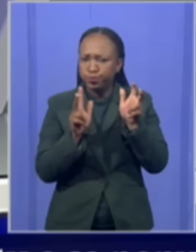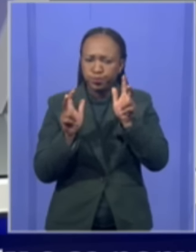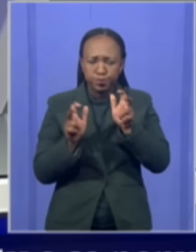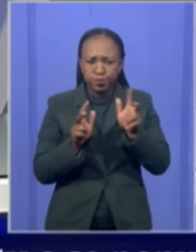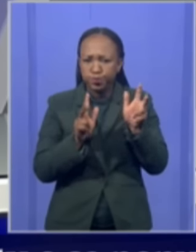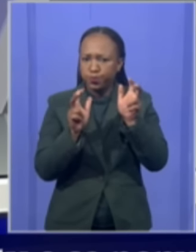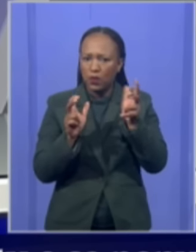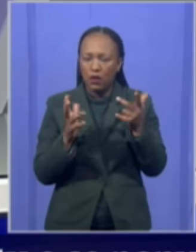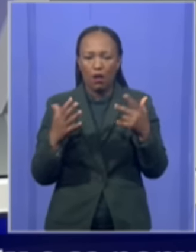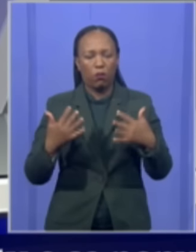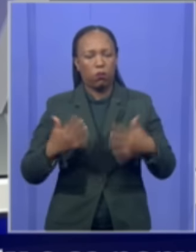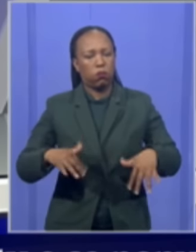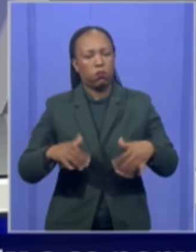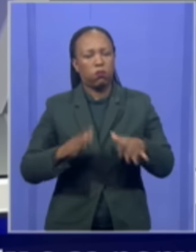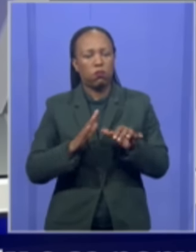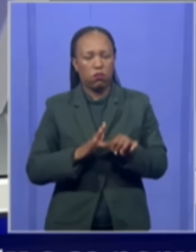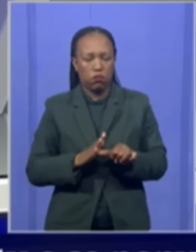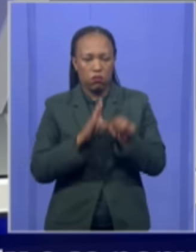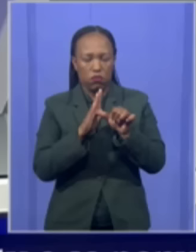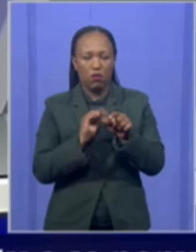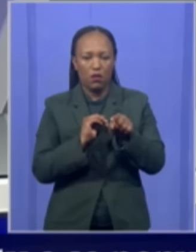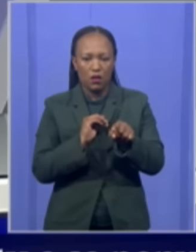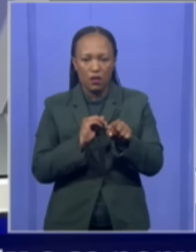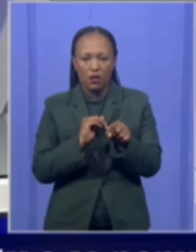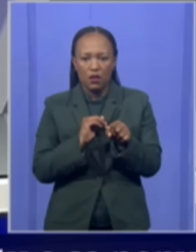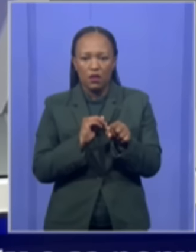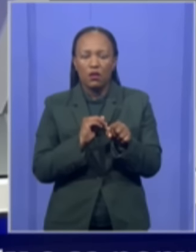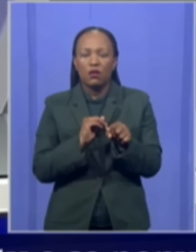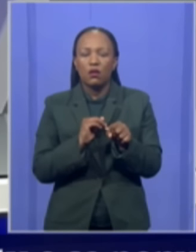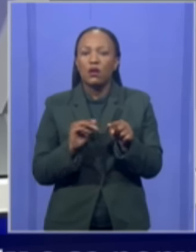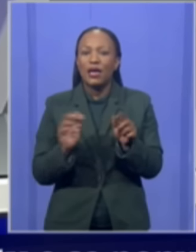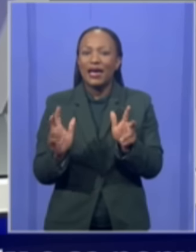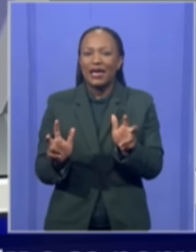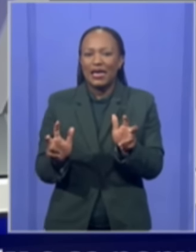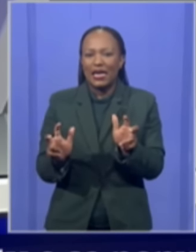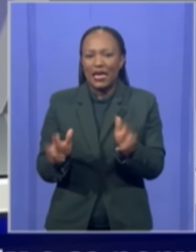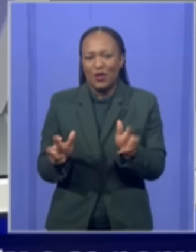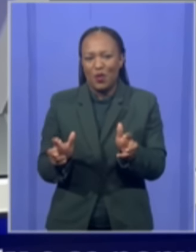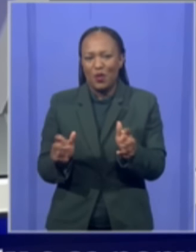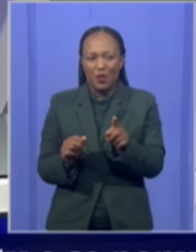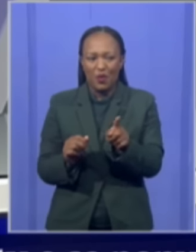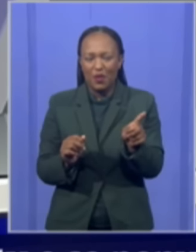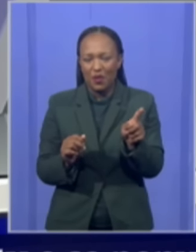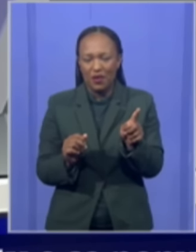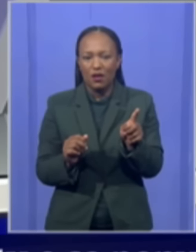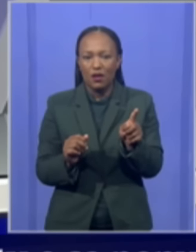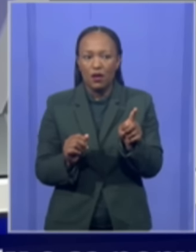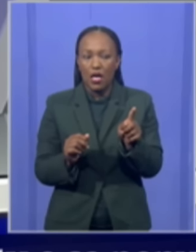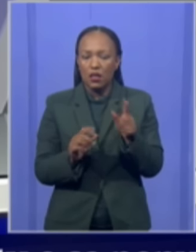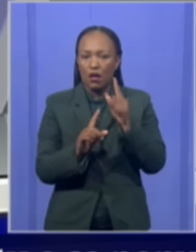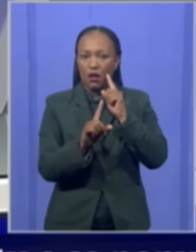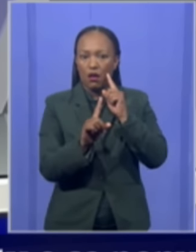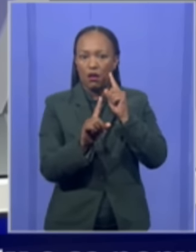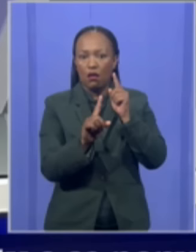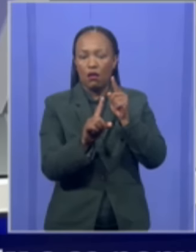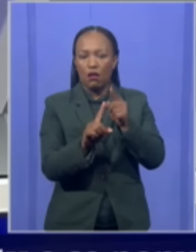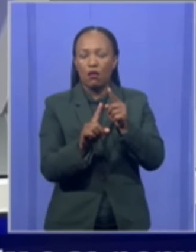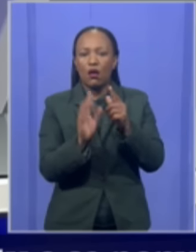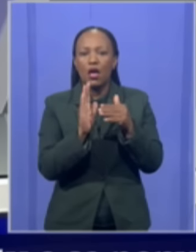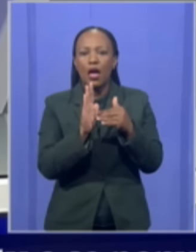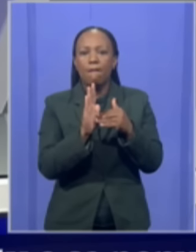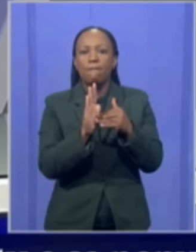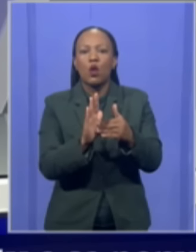E leng selo se se botlhokwa kudu gobane di-radio bontši ba lwela go hwetša milione ka